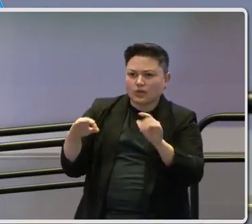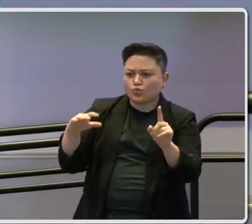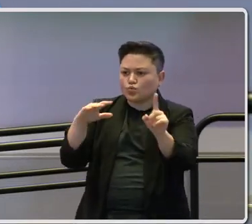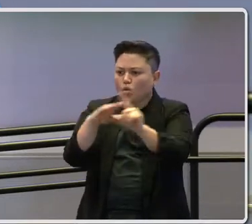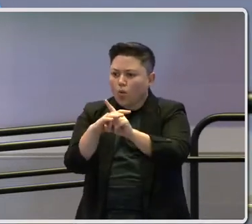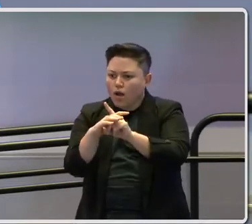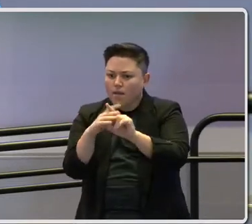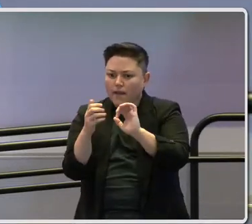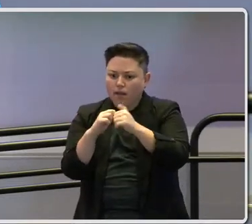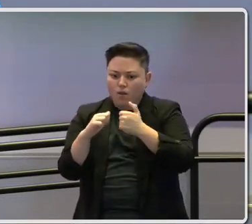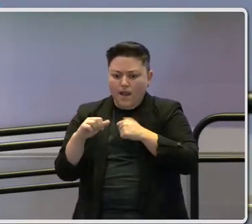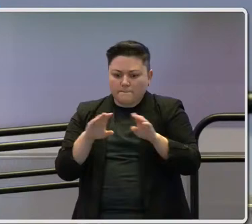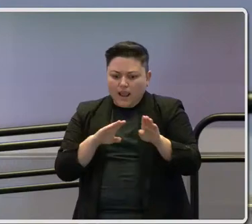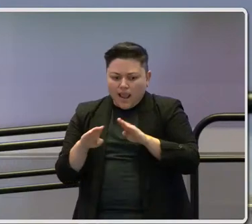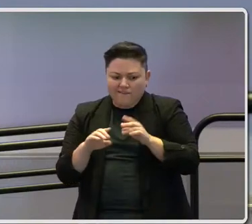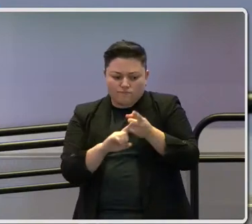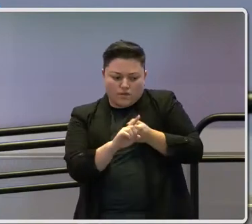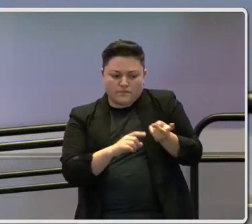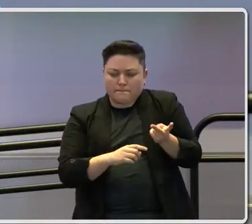spaces now.